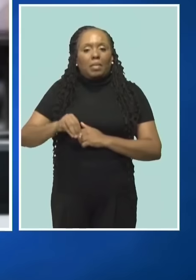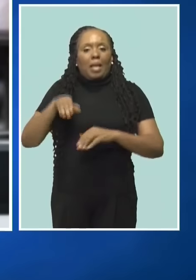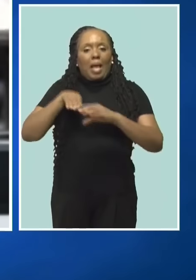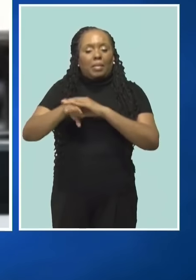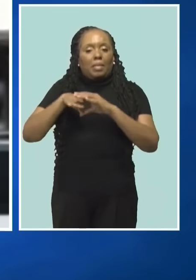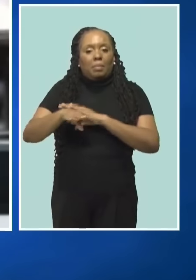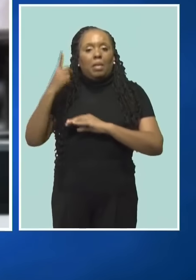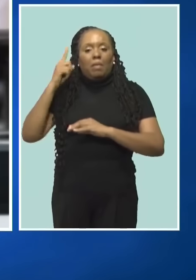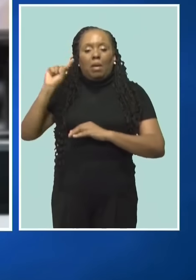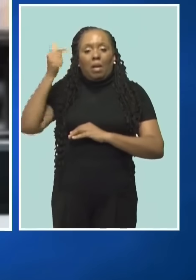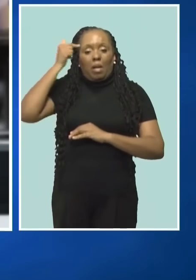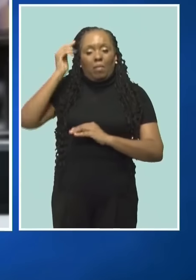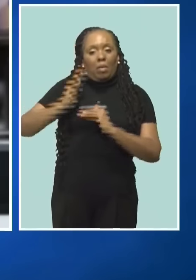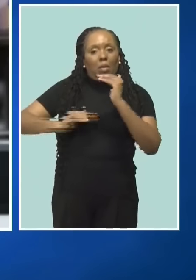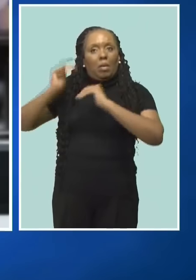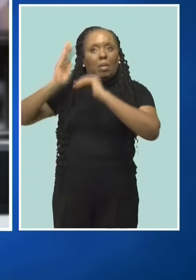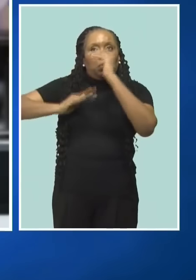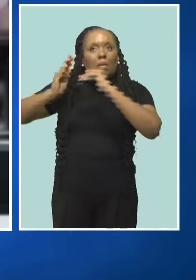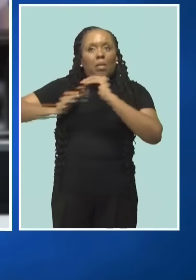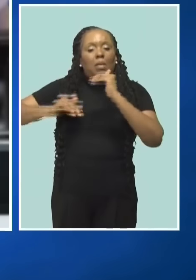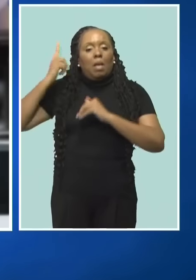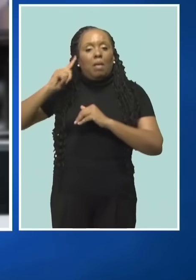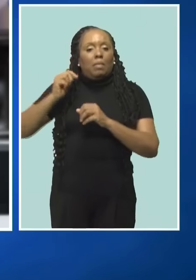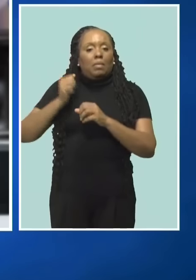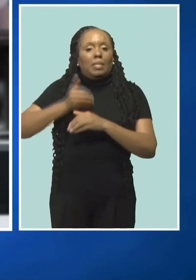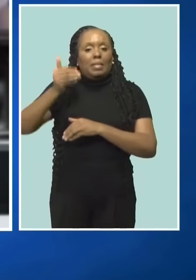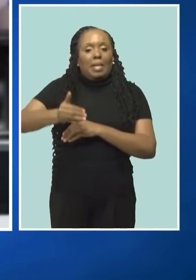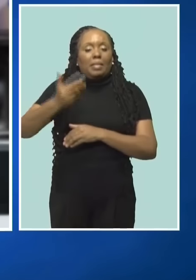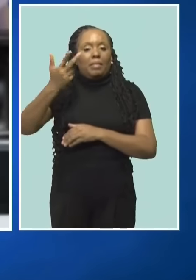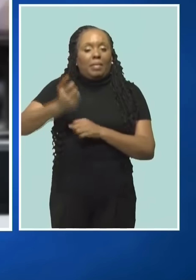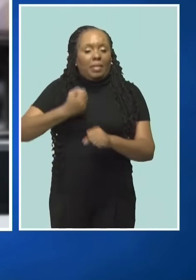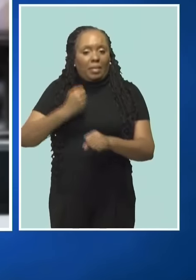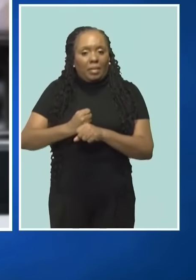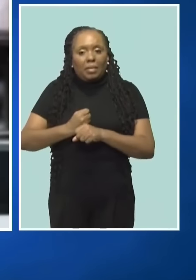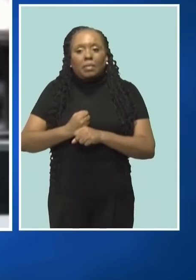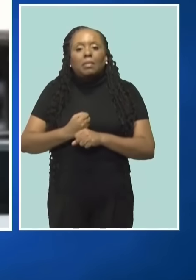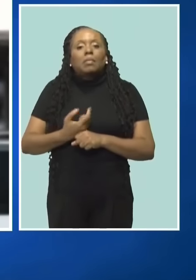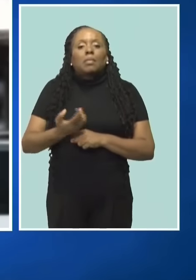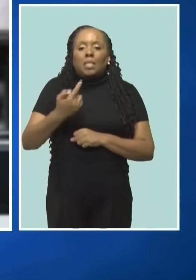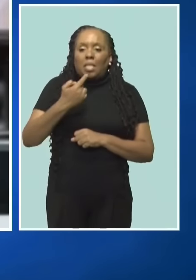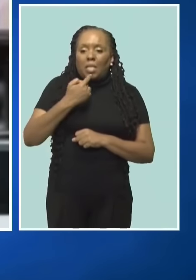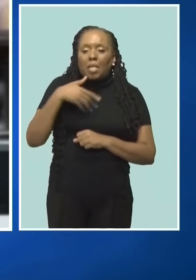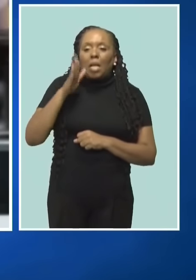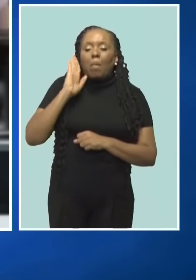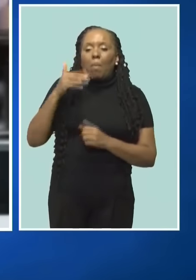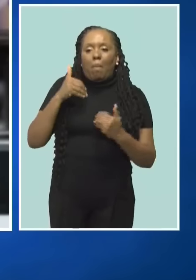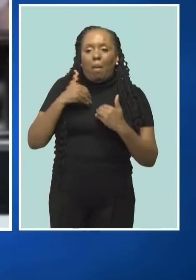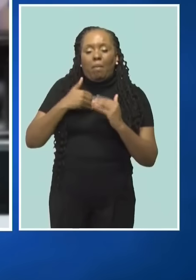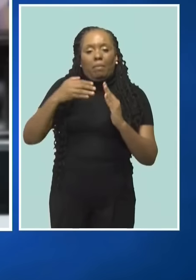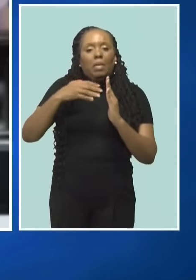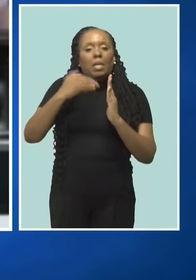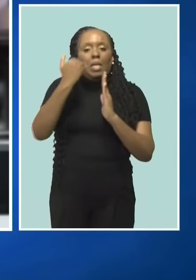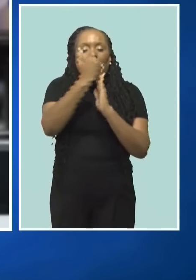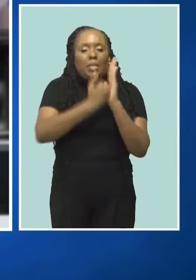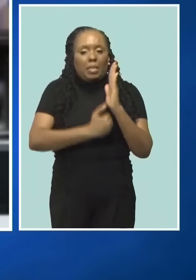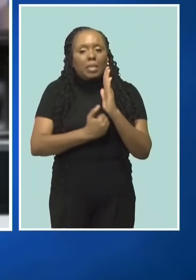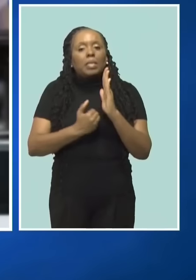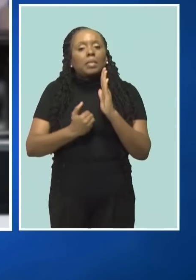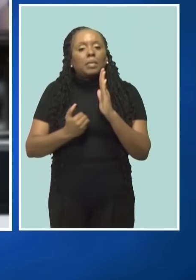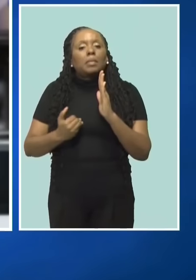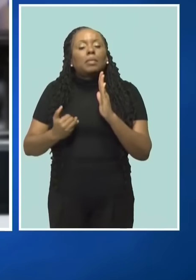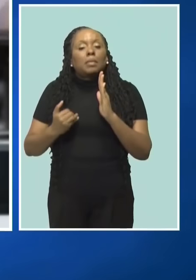government buildings and public spaces in the next 3 years. She revealed an audit to guide this process needs to be completed by March